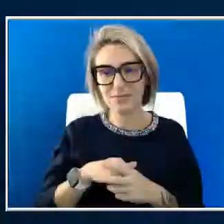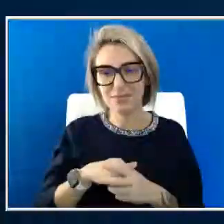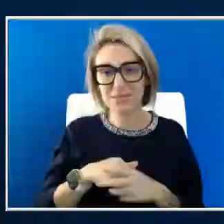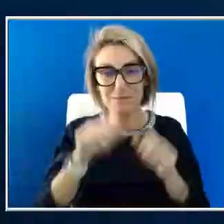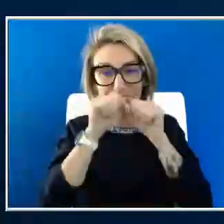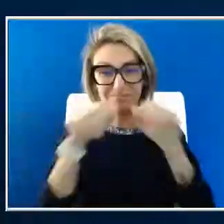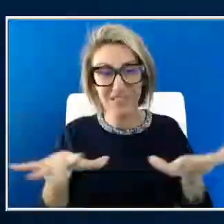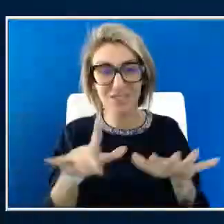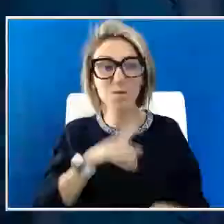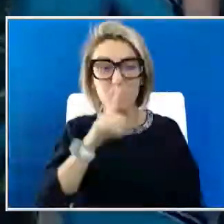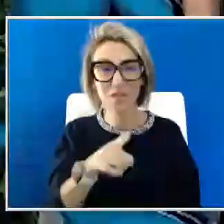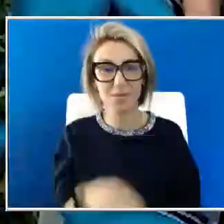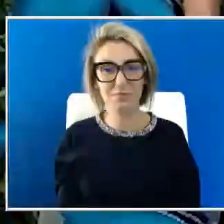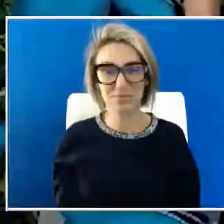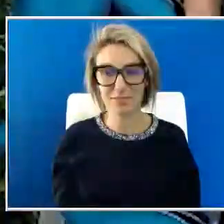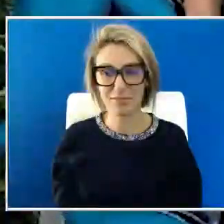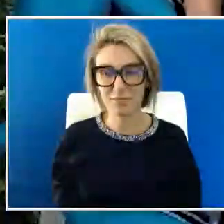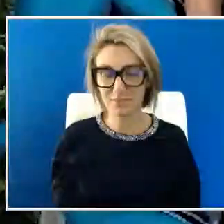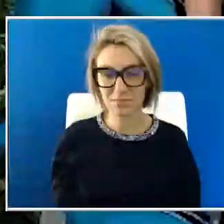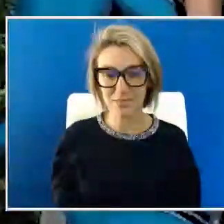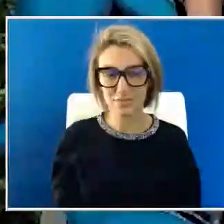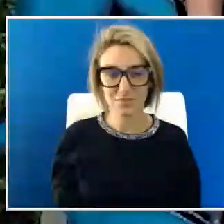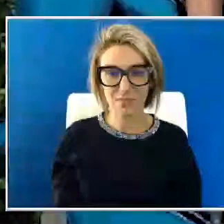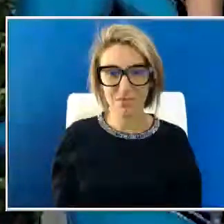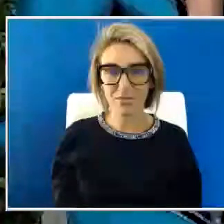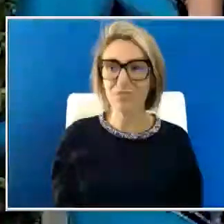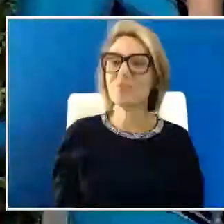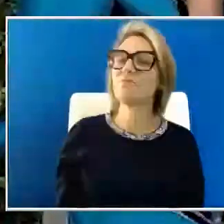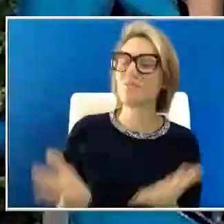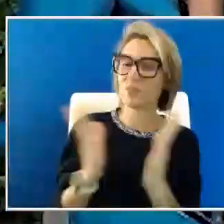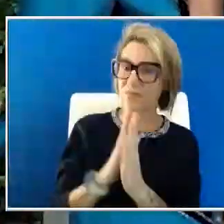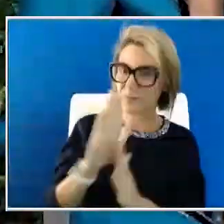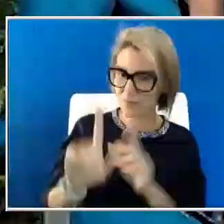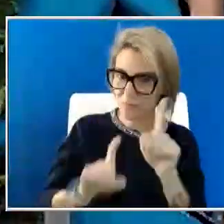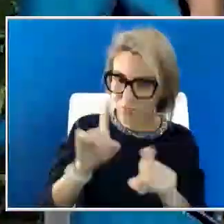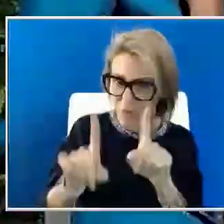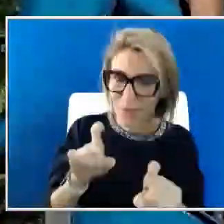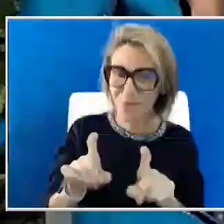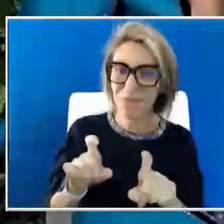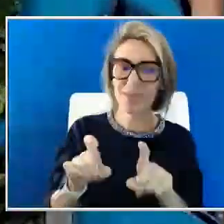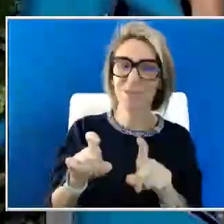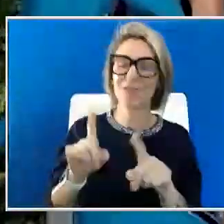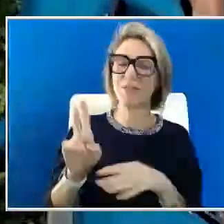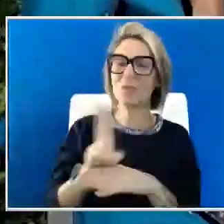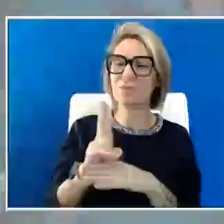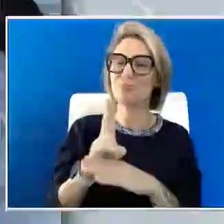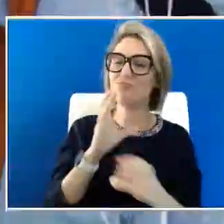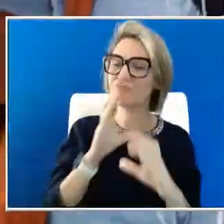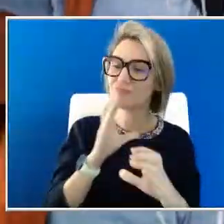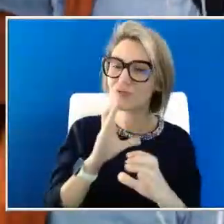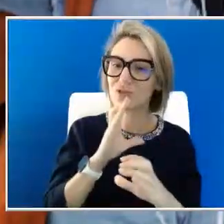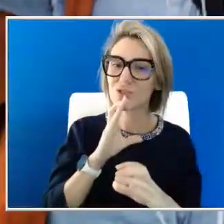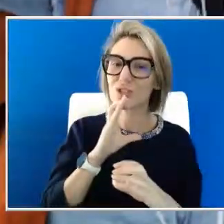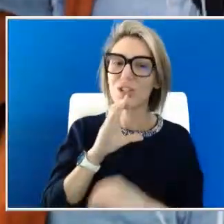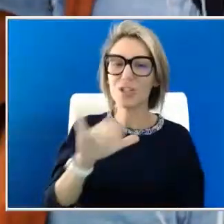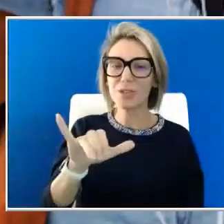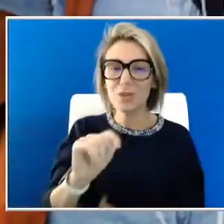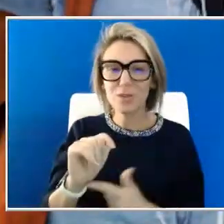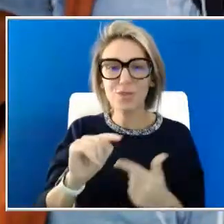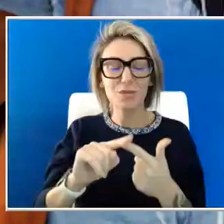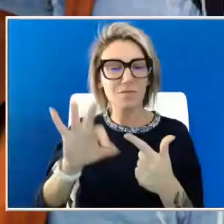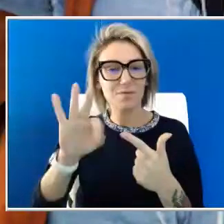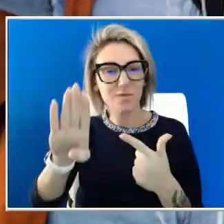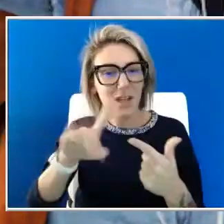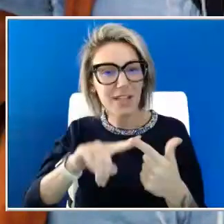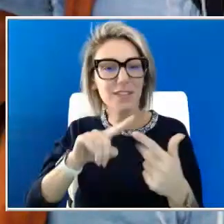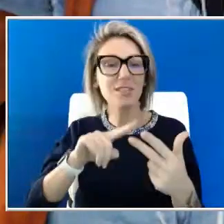Yeah. Well, be sure to ask your questions. You can use the chat on YouTube or Facebook. You can tweet us or email the Medical News